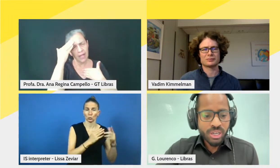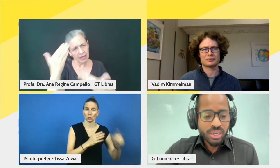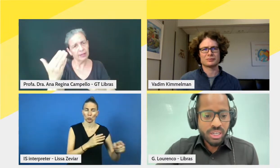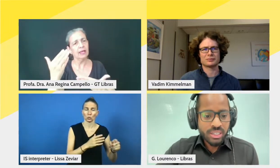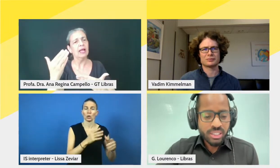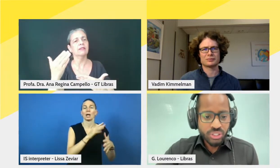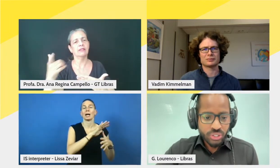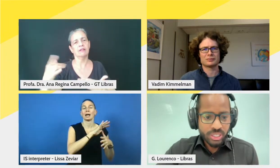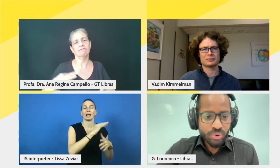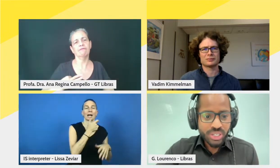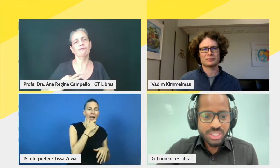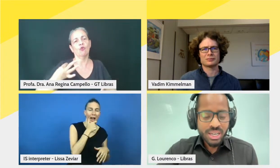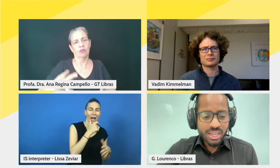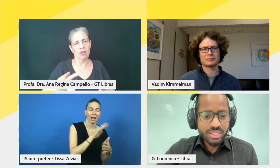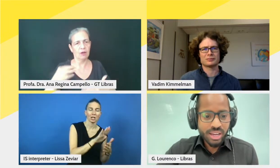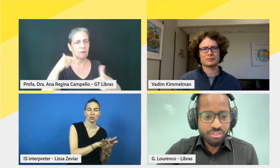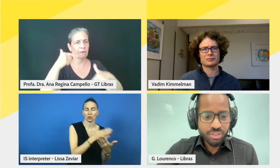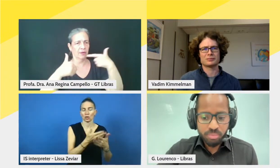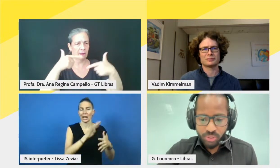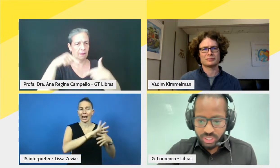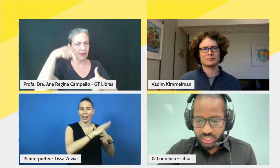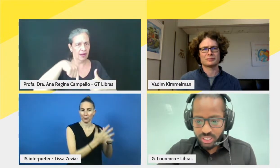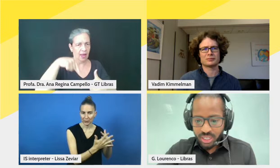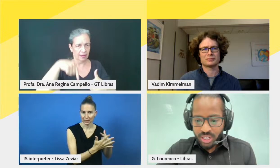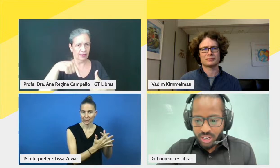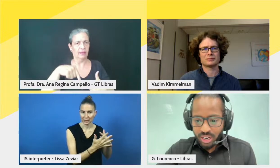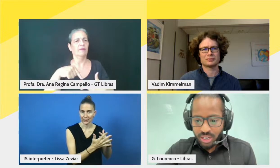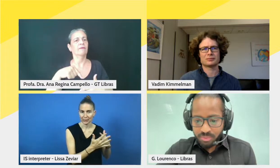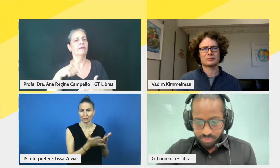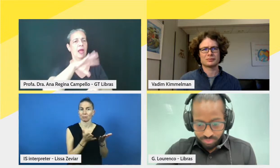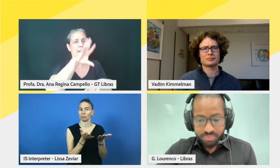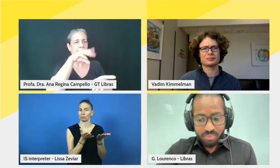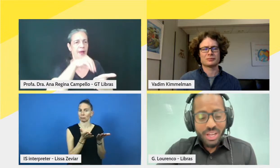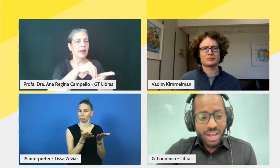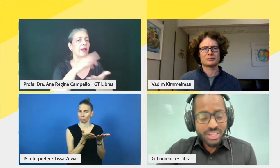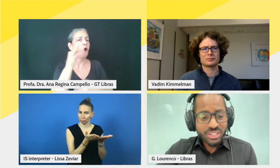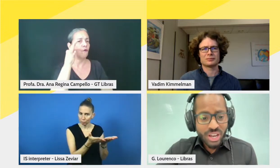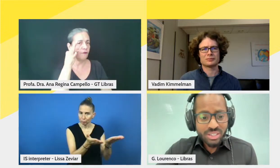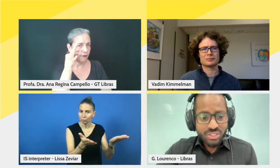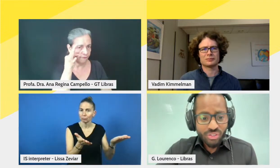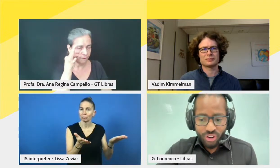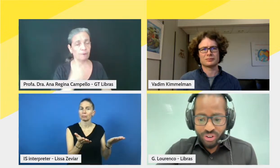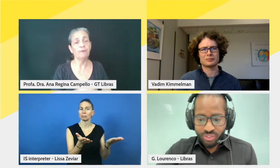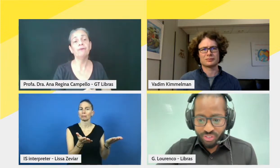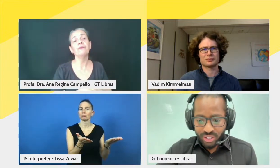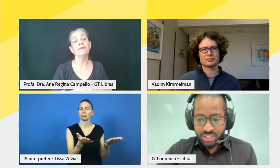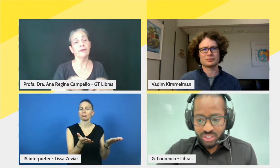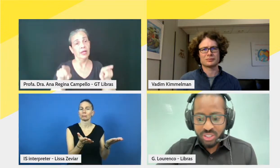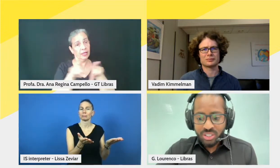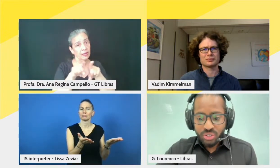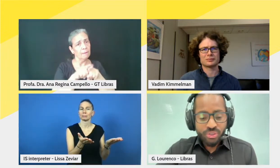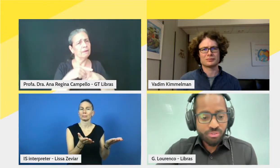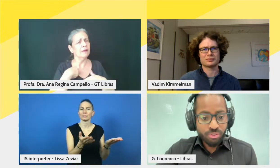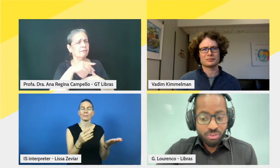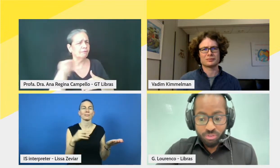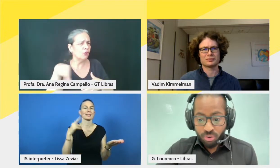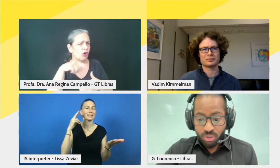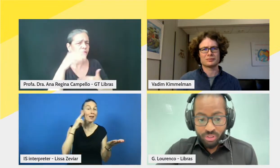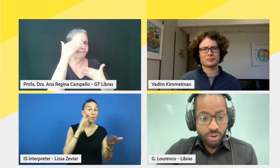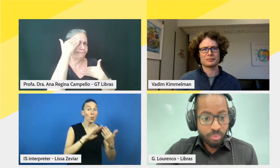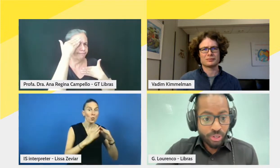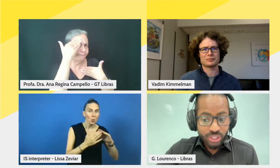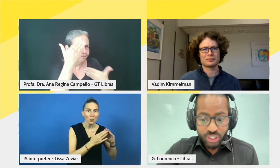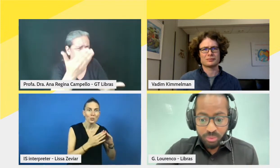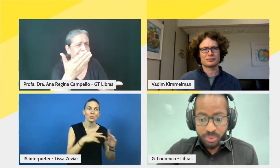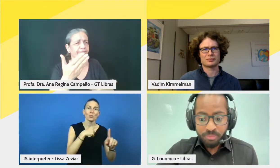from English to Libras, and the deaf community uh, extends their thanks for